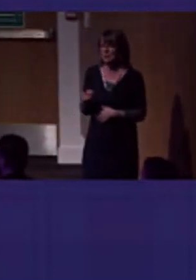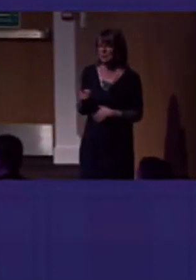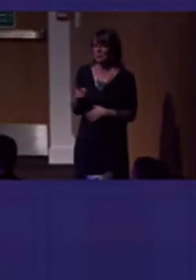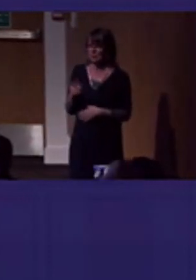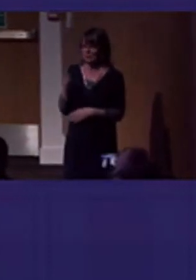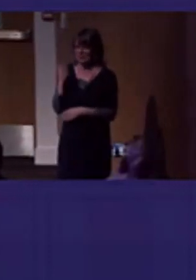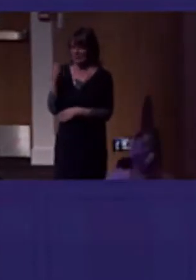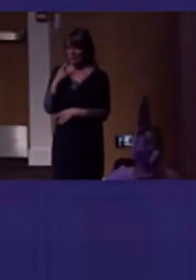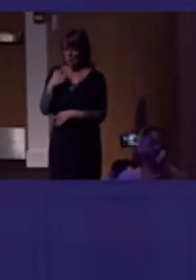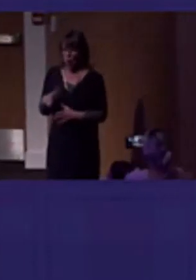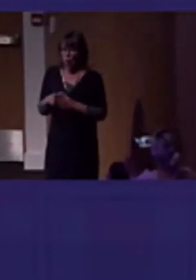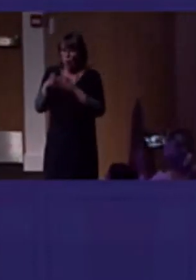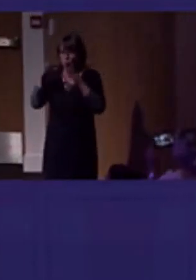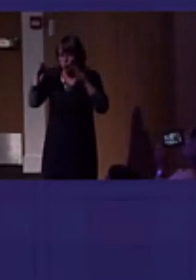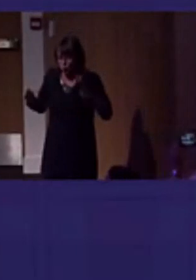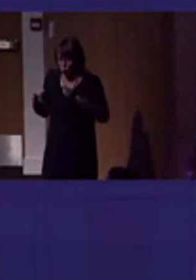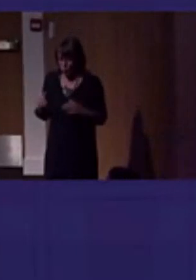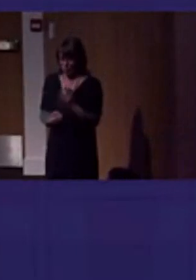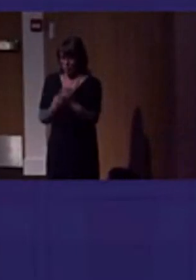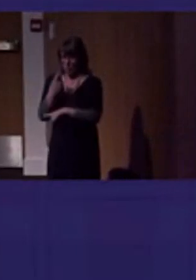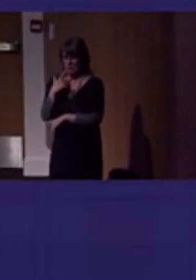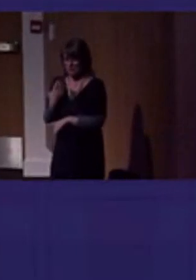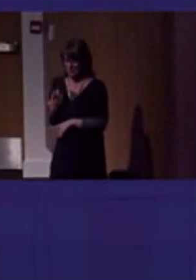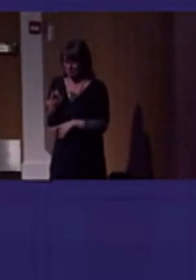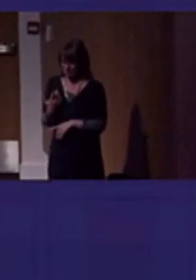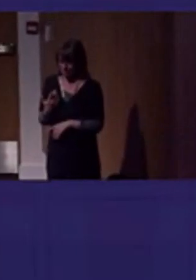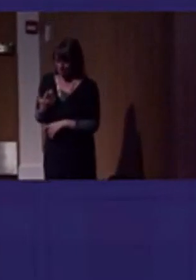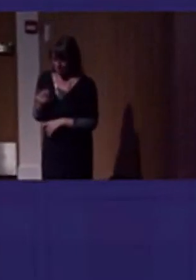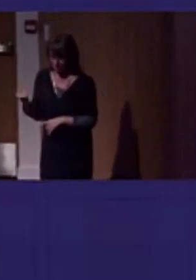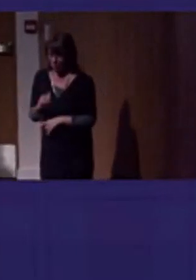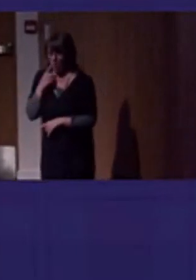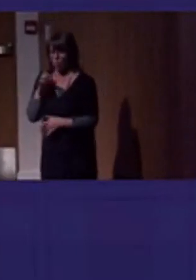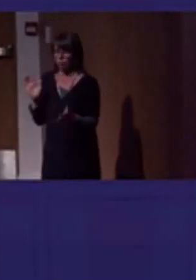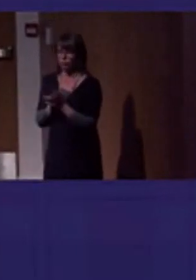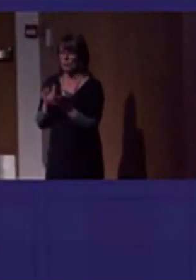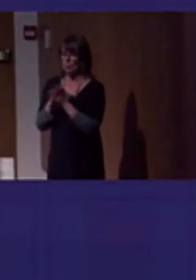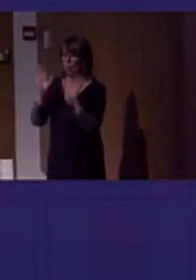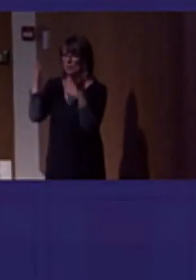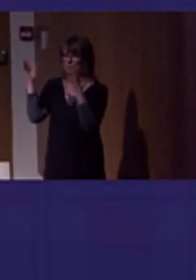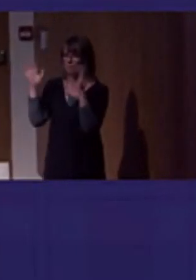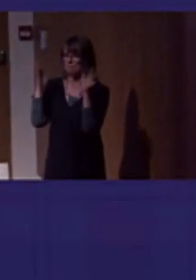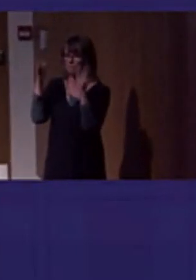event, huge sessions from them both. We just get a round of applause for everyone.